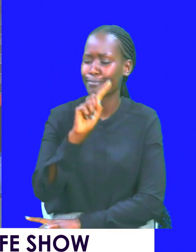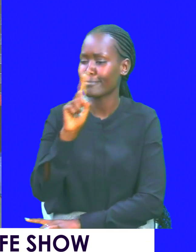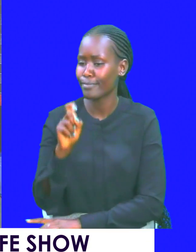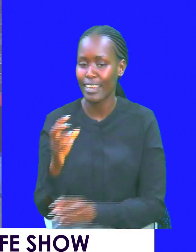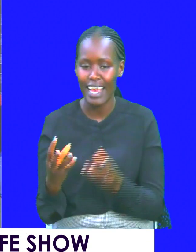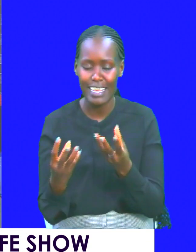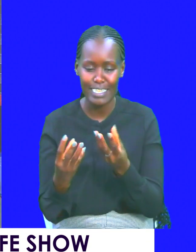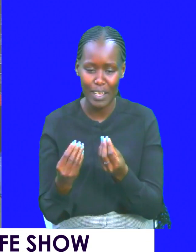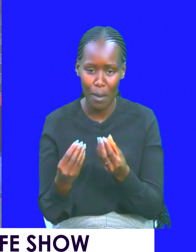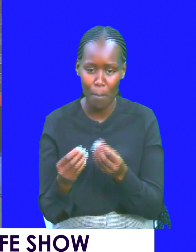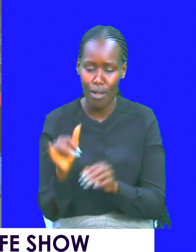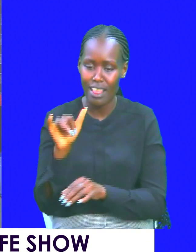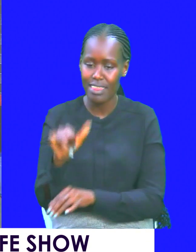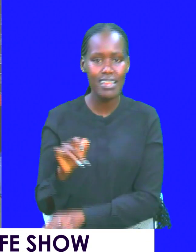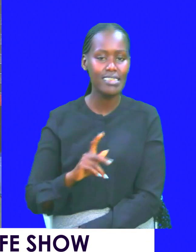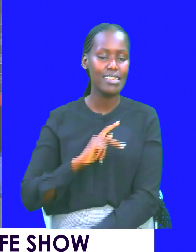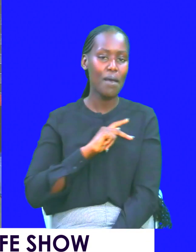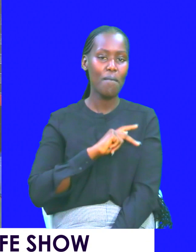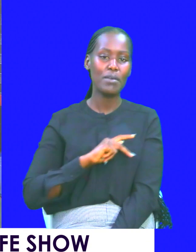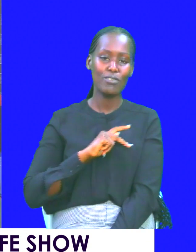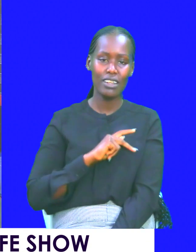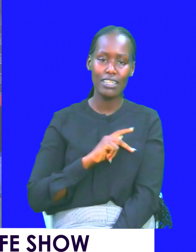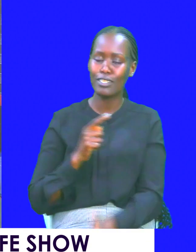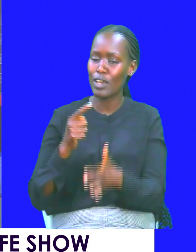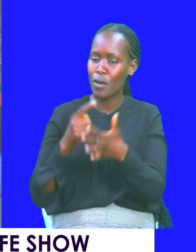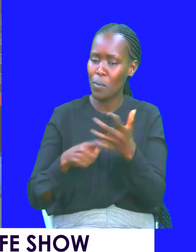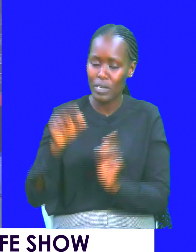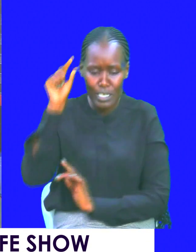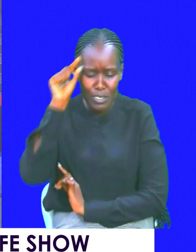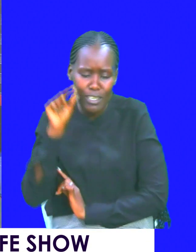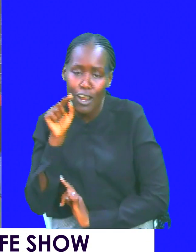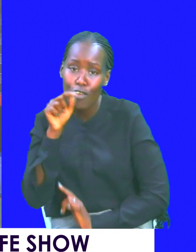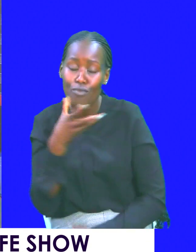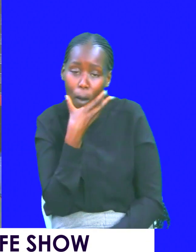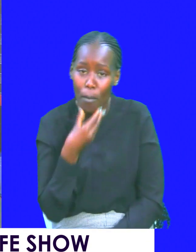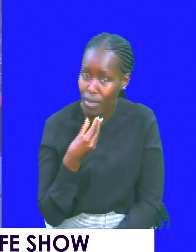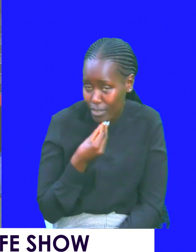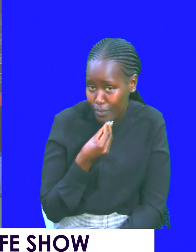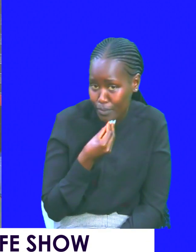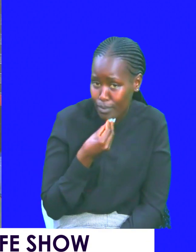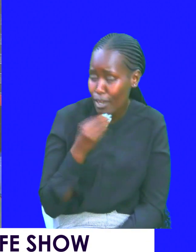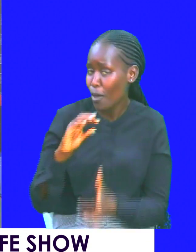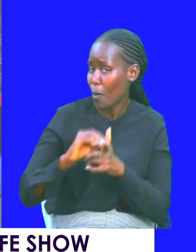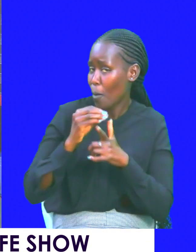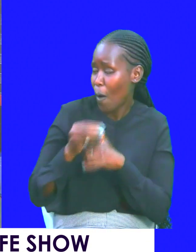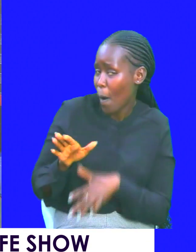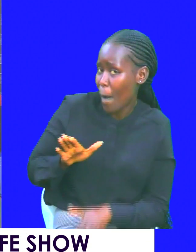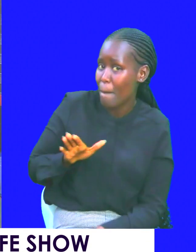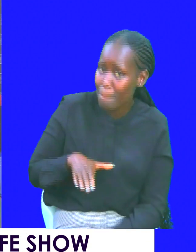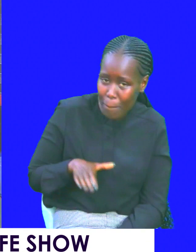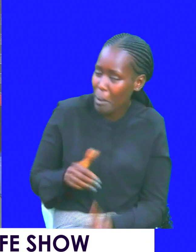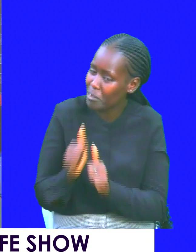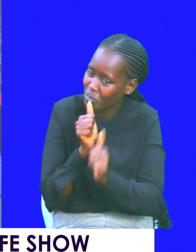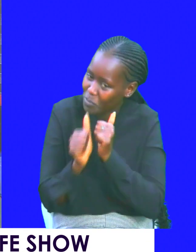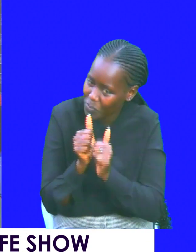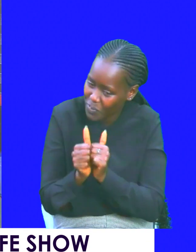is identity. What is your gender? Are you a man? Are you a woman?